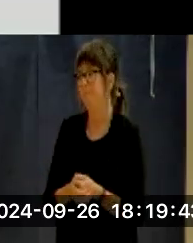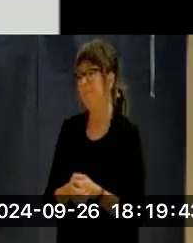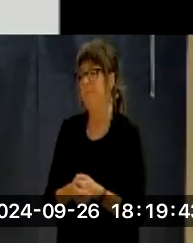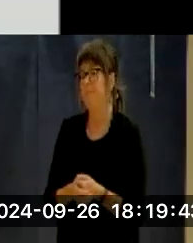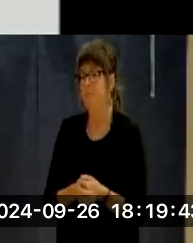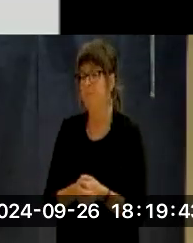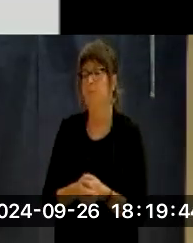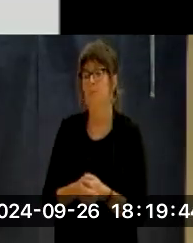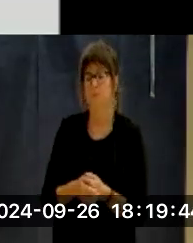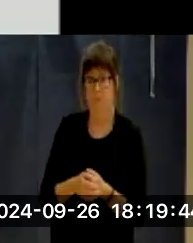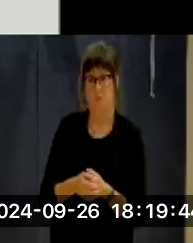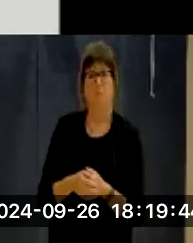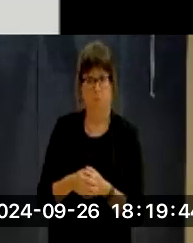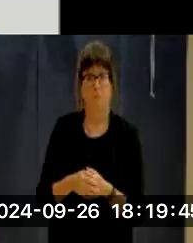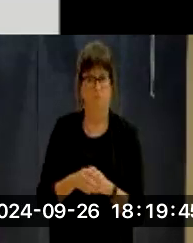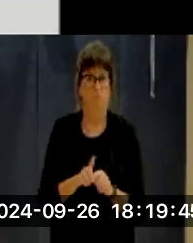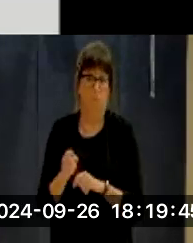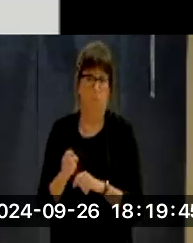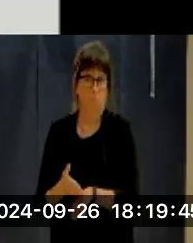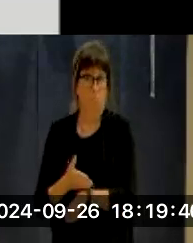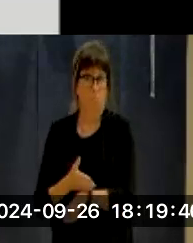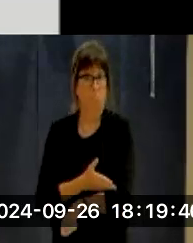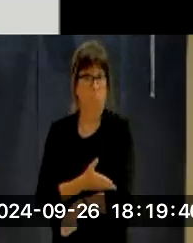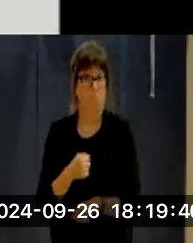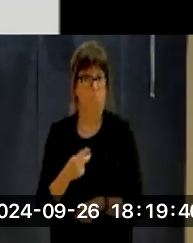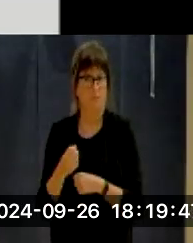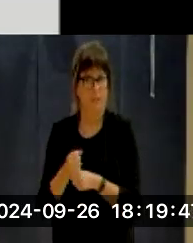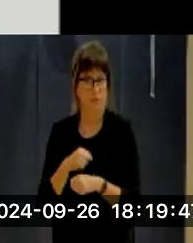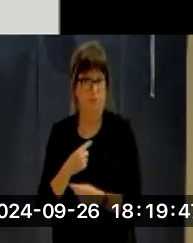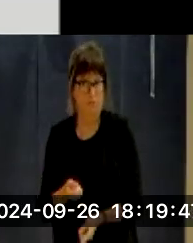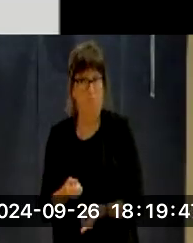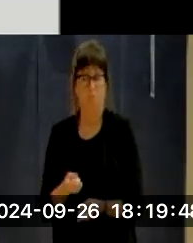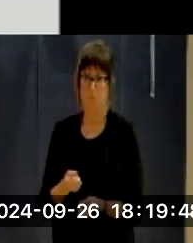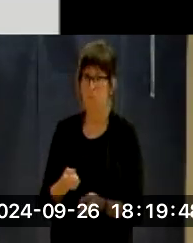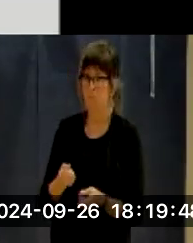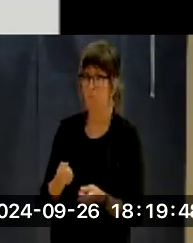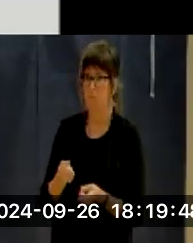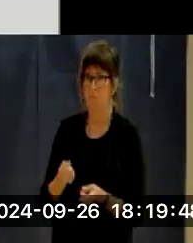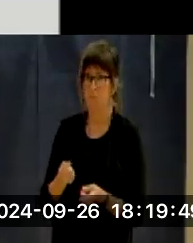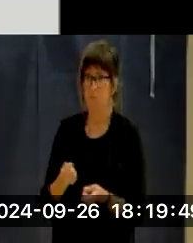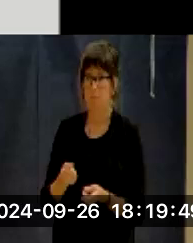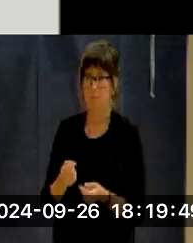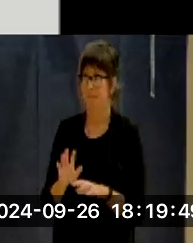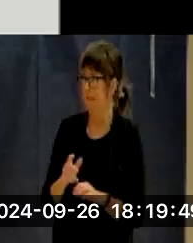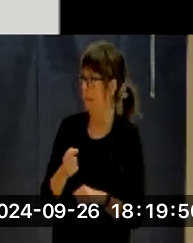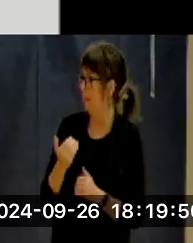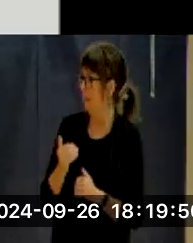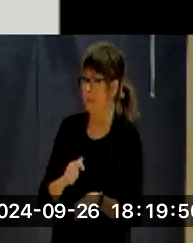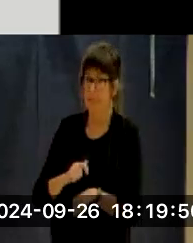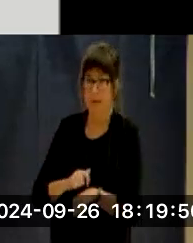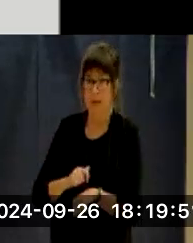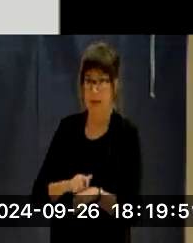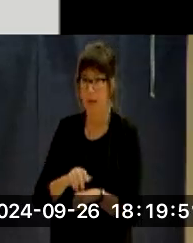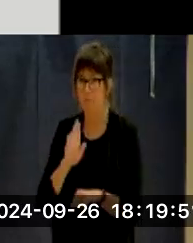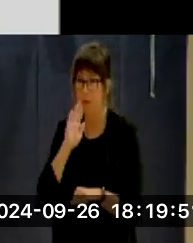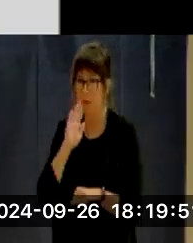We've also made some progress over the last several years, in recent years, which I can only touch on because of the time, and I will